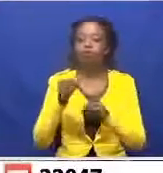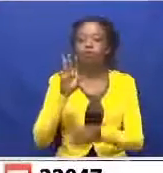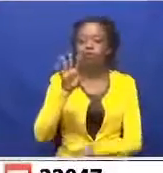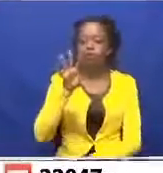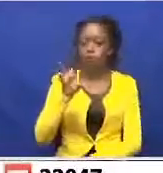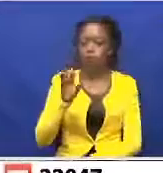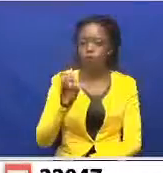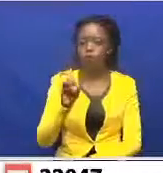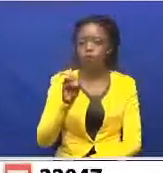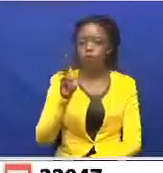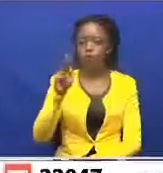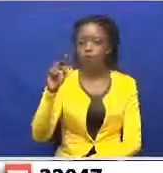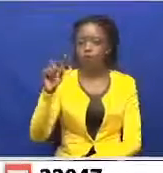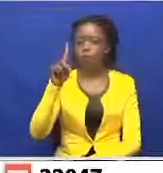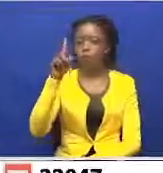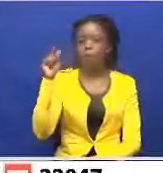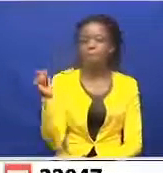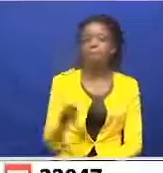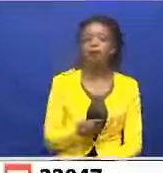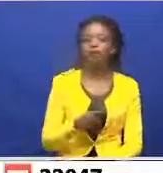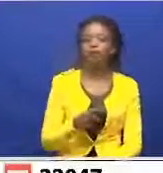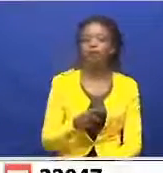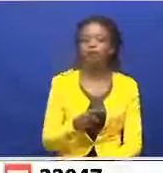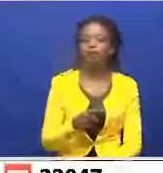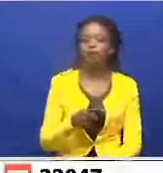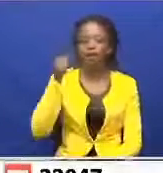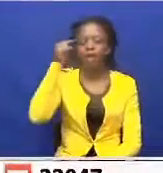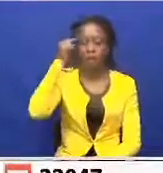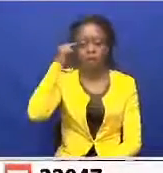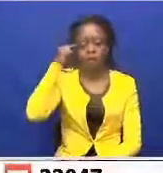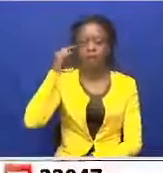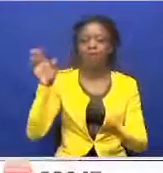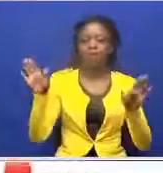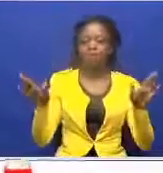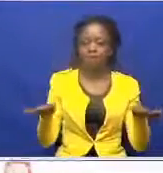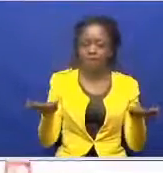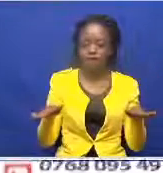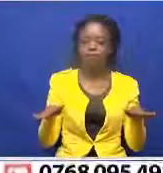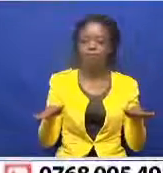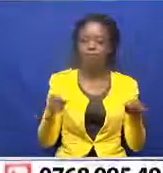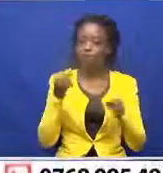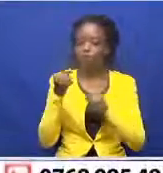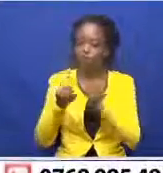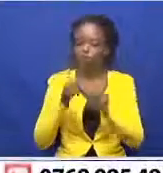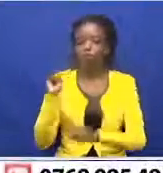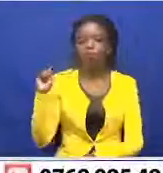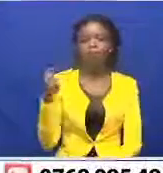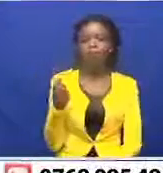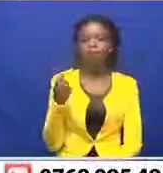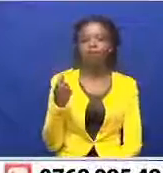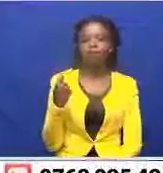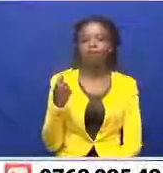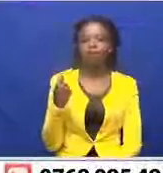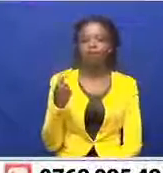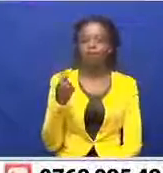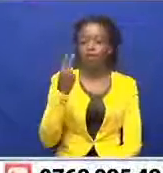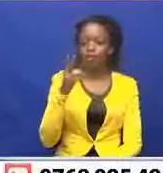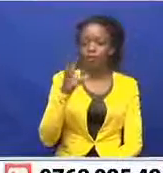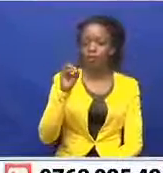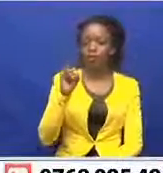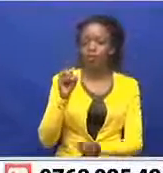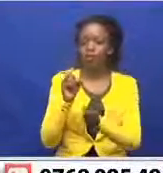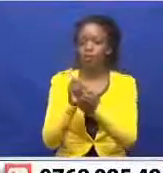tons a month. While use of black soldier fly to produce animal feed has been going on in Kenya as far back as